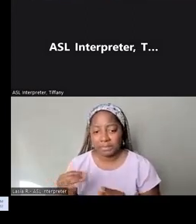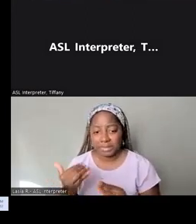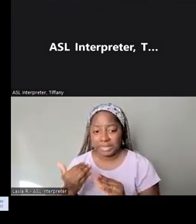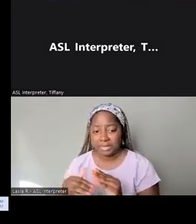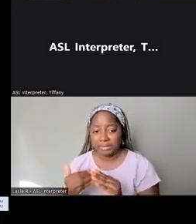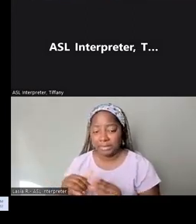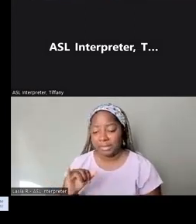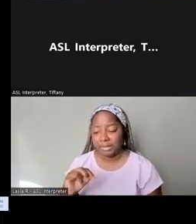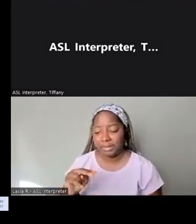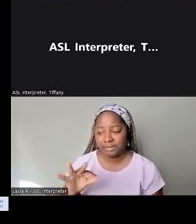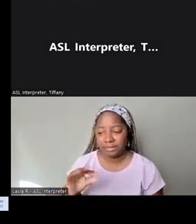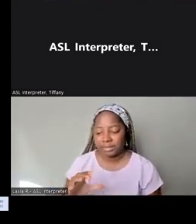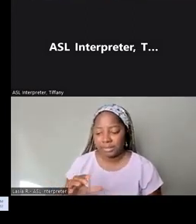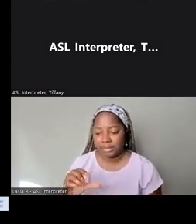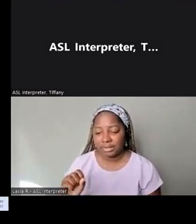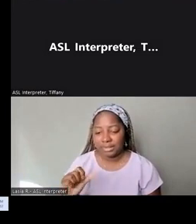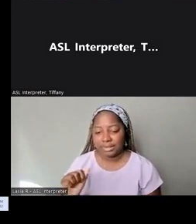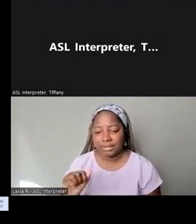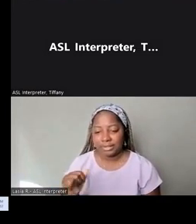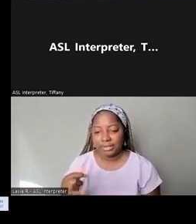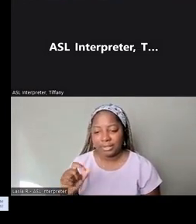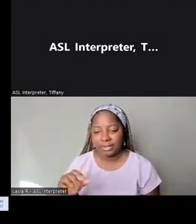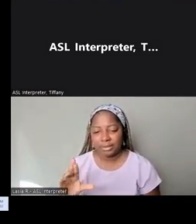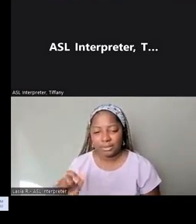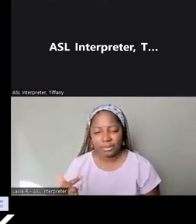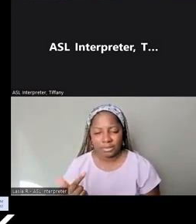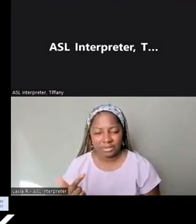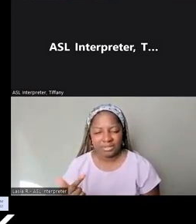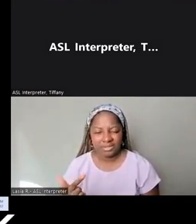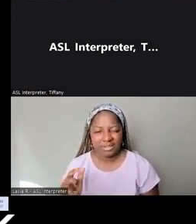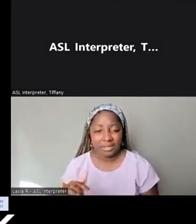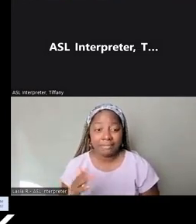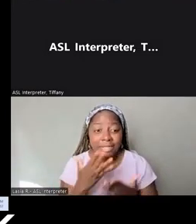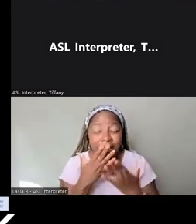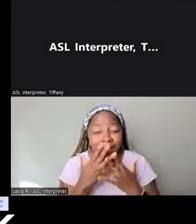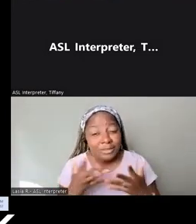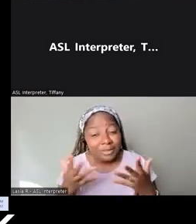info@csaj.org. Thank you so much and enjoy the rest of your week.